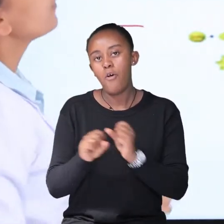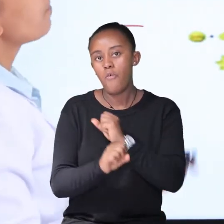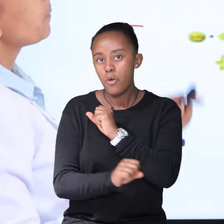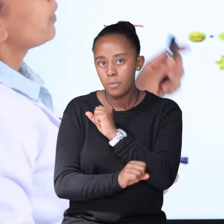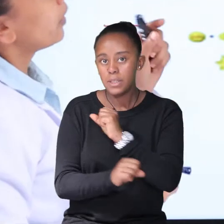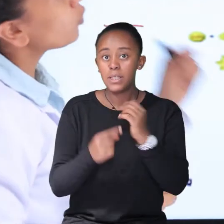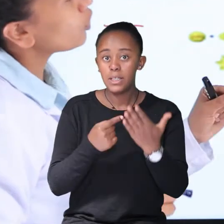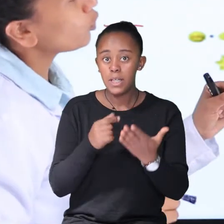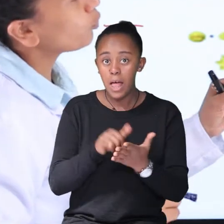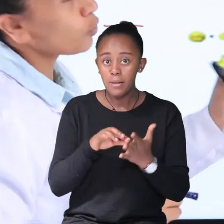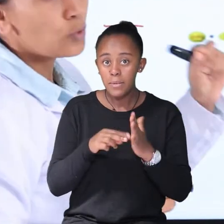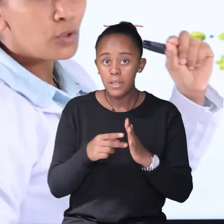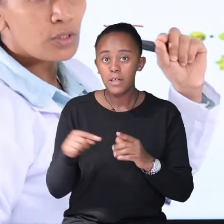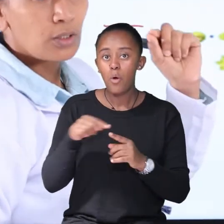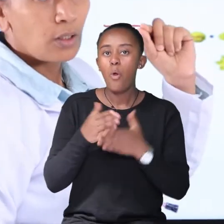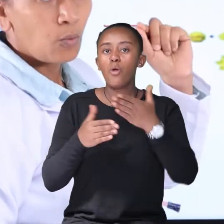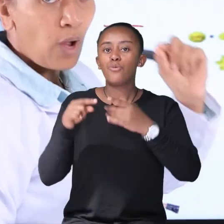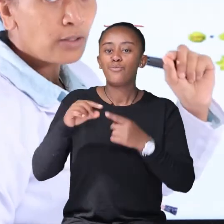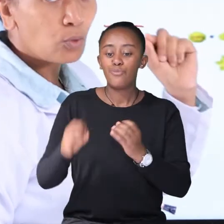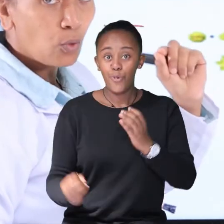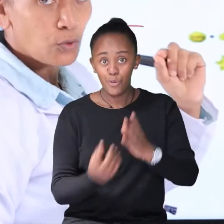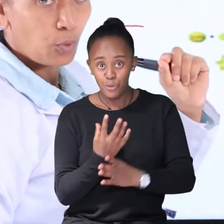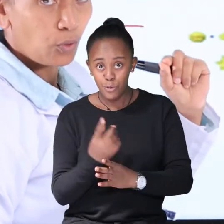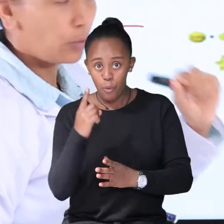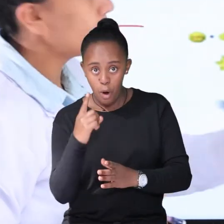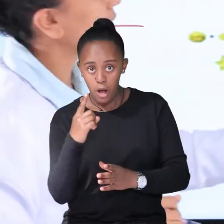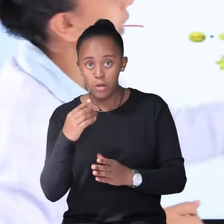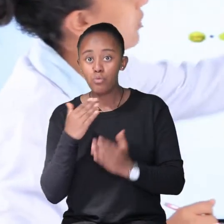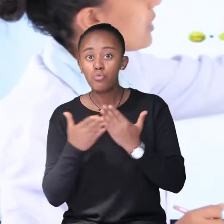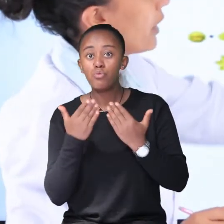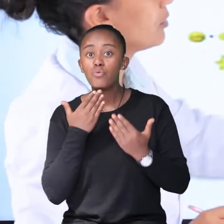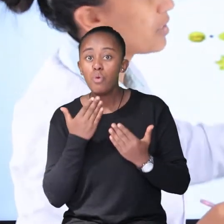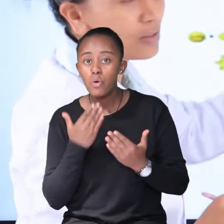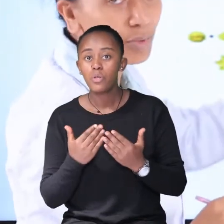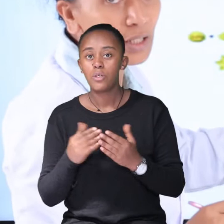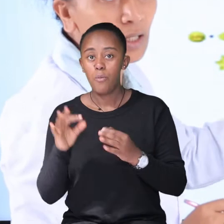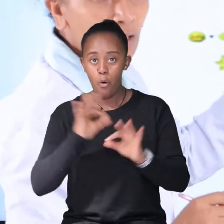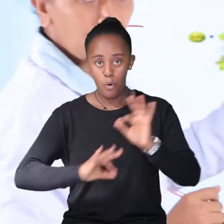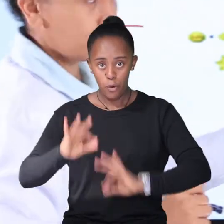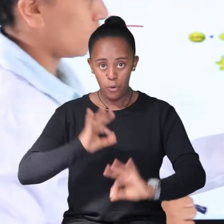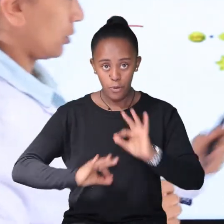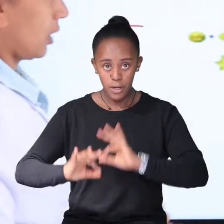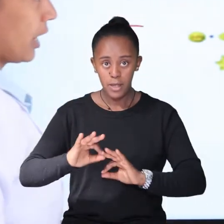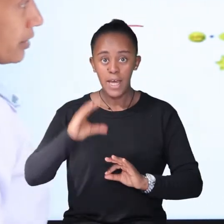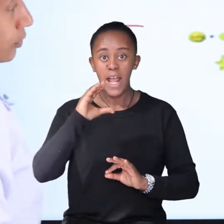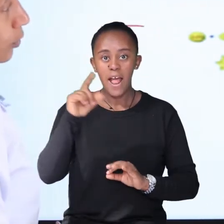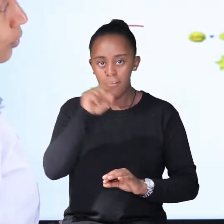means in order to produce 1 glucose molecule, Kelvin cycle must be